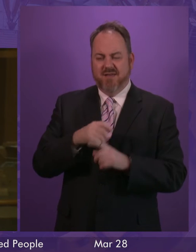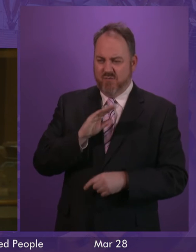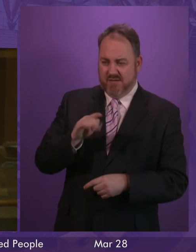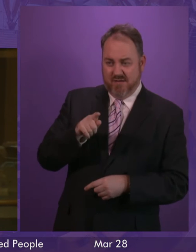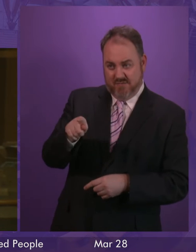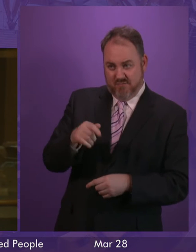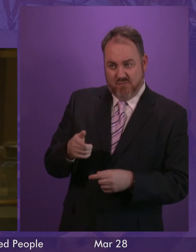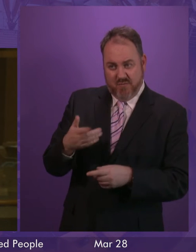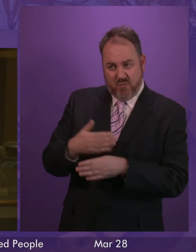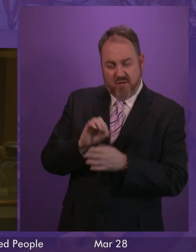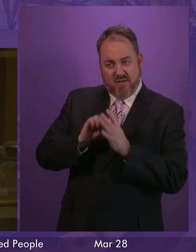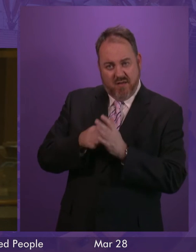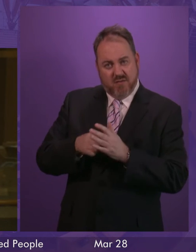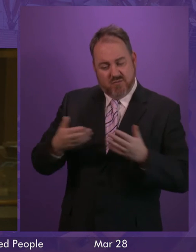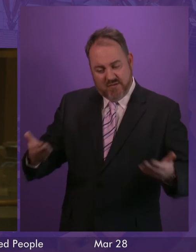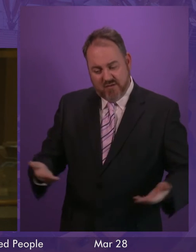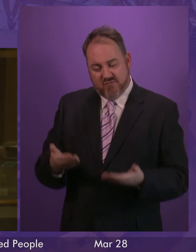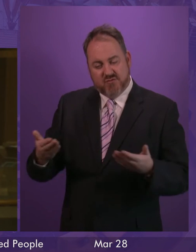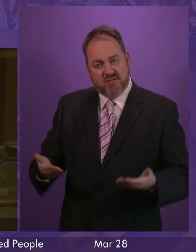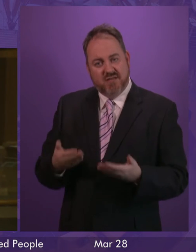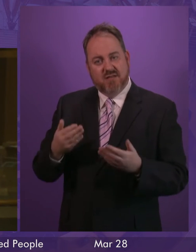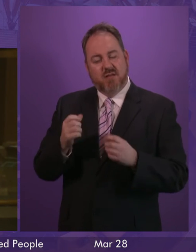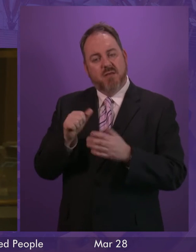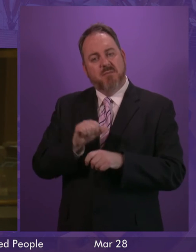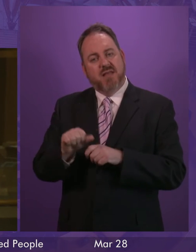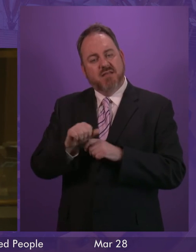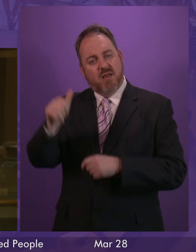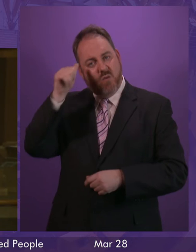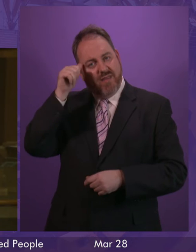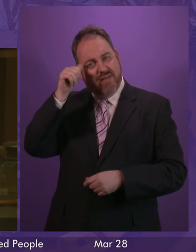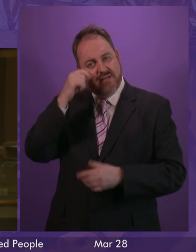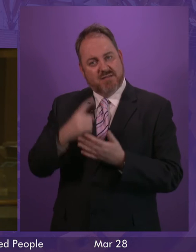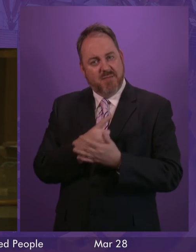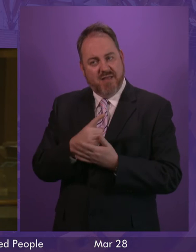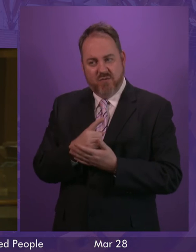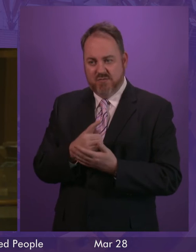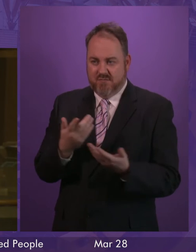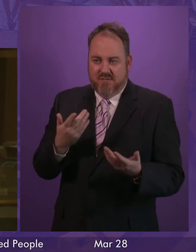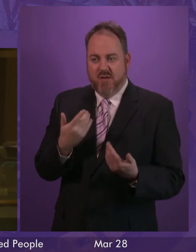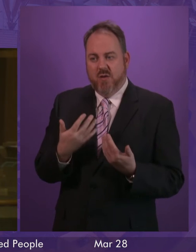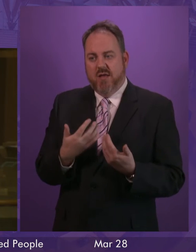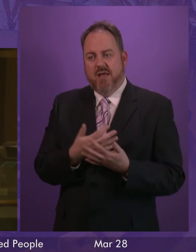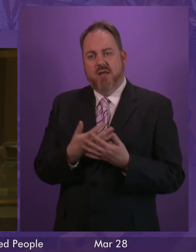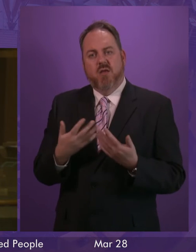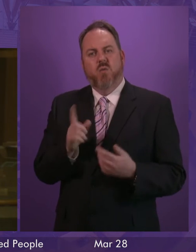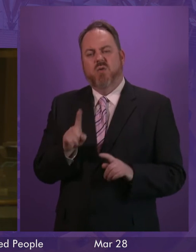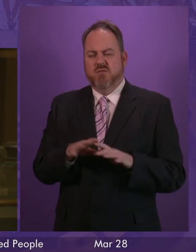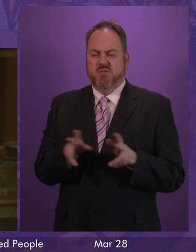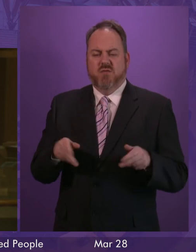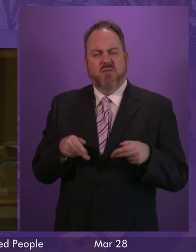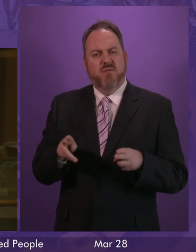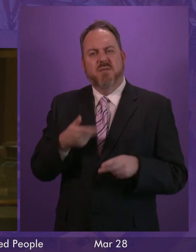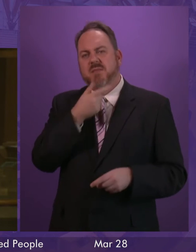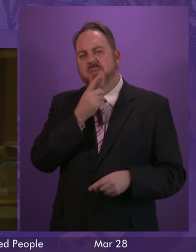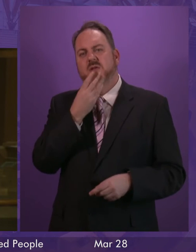wider nature of individuals who require to use these toilets is to be commended. He's correct, though, Daniel Johnson and what he